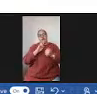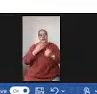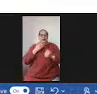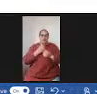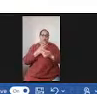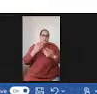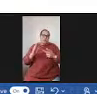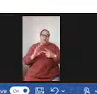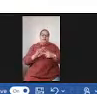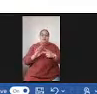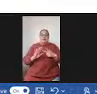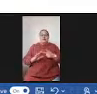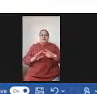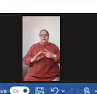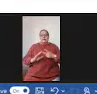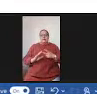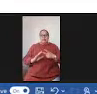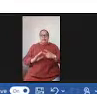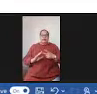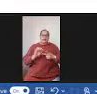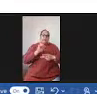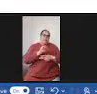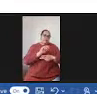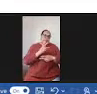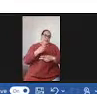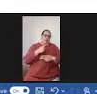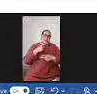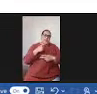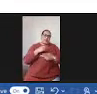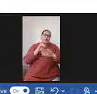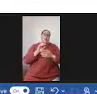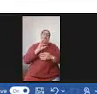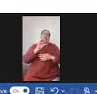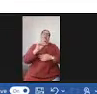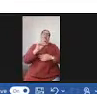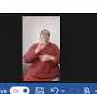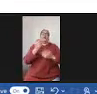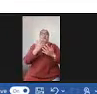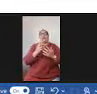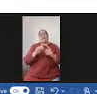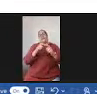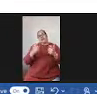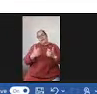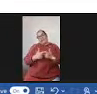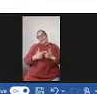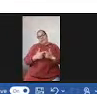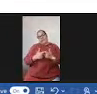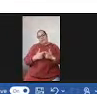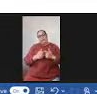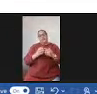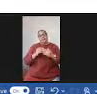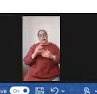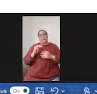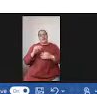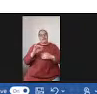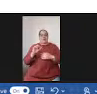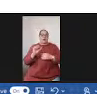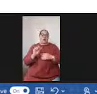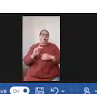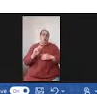Maseko. Yes, I was. I was putting the question to the committee and Member Maseko